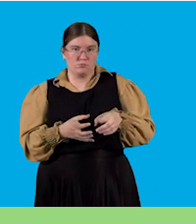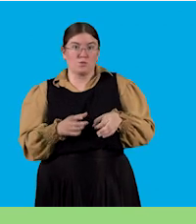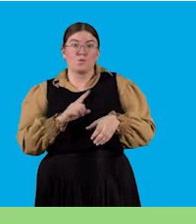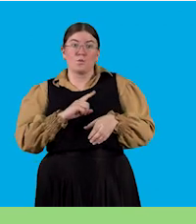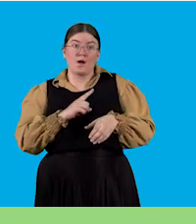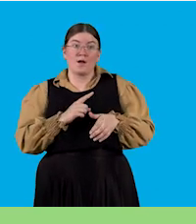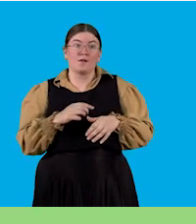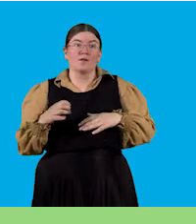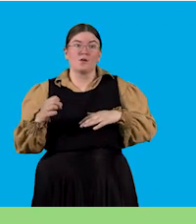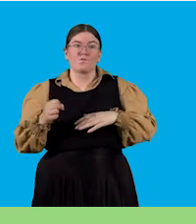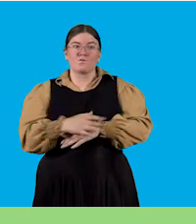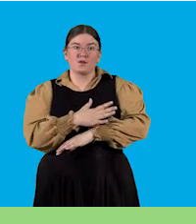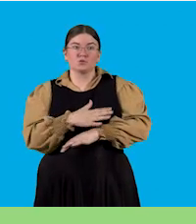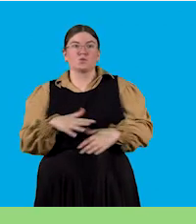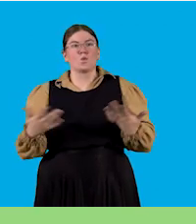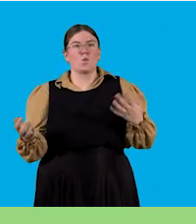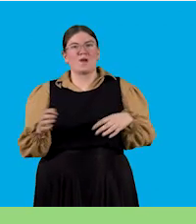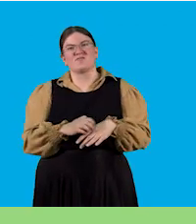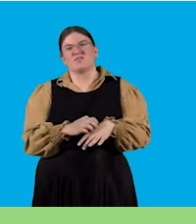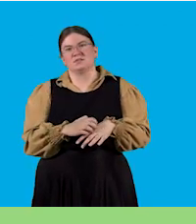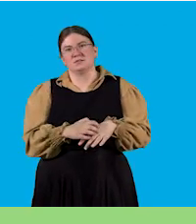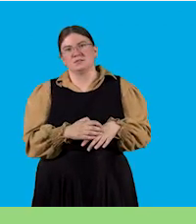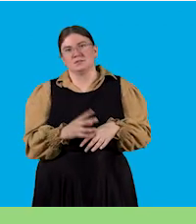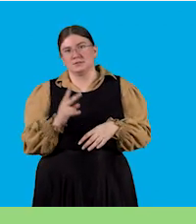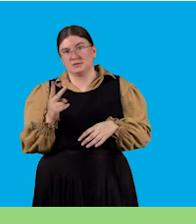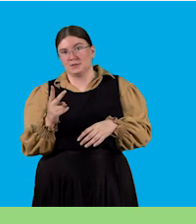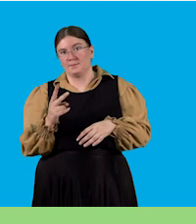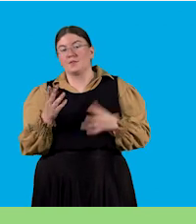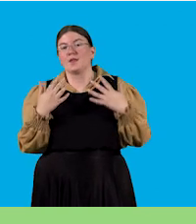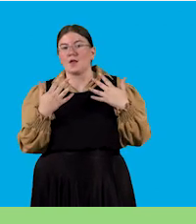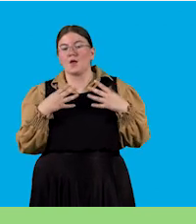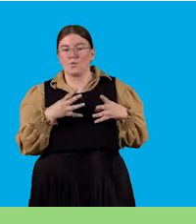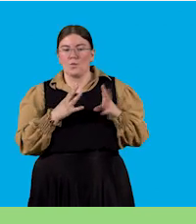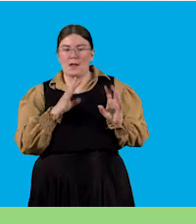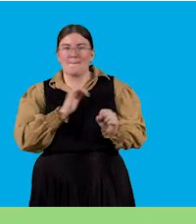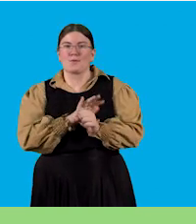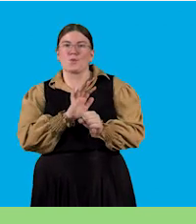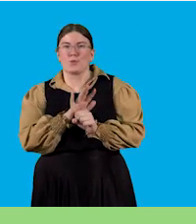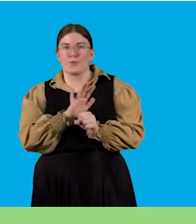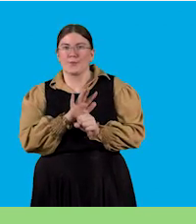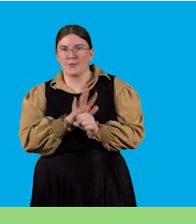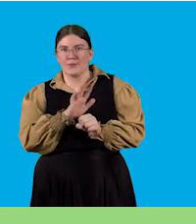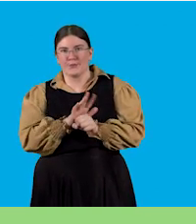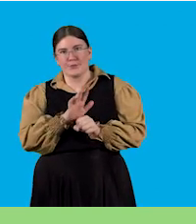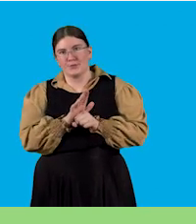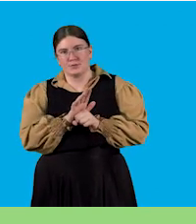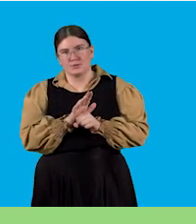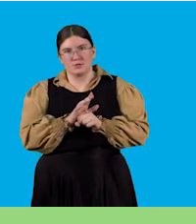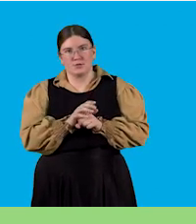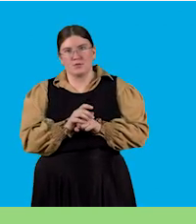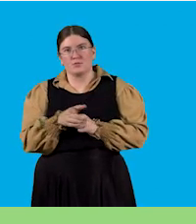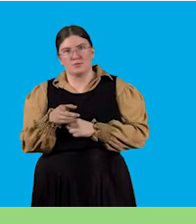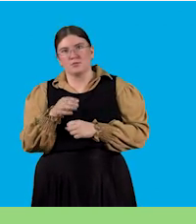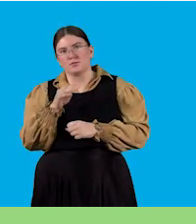and this is due to an infection or an irritant. It says there the airway becomes blocked,